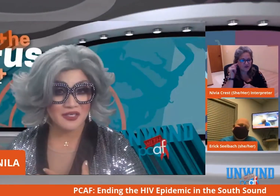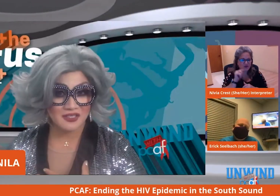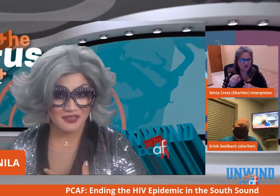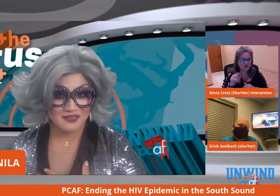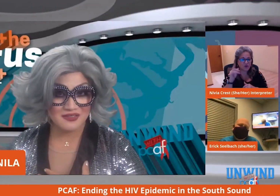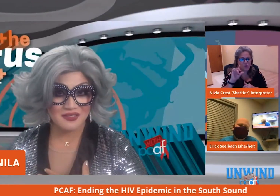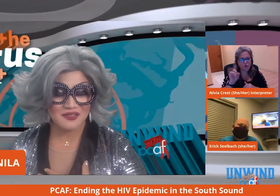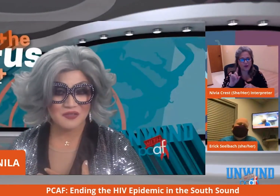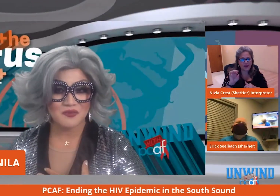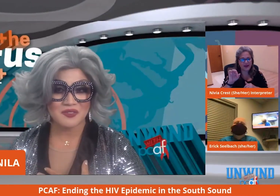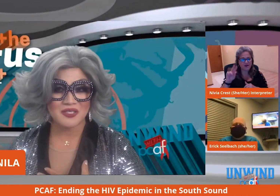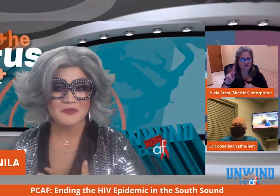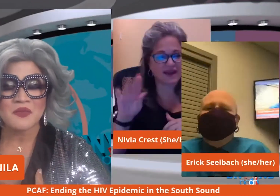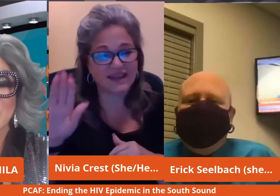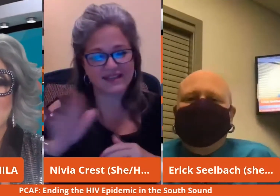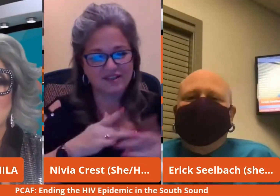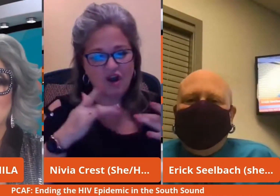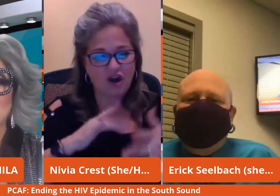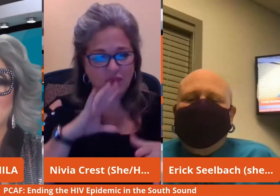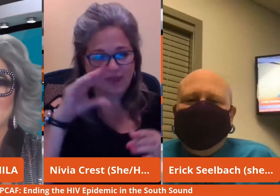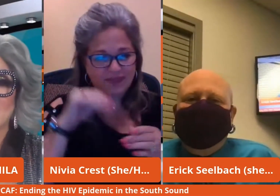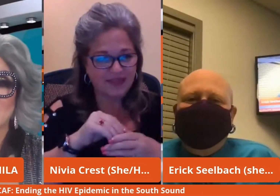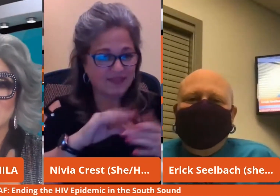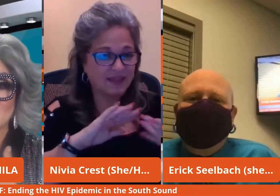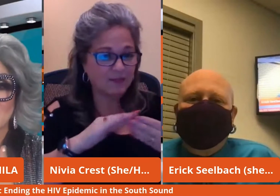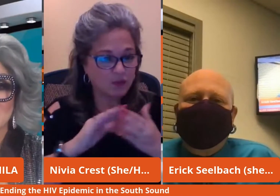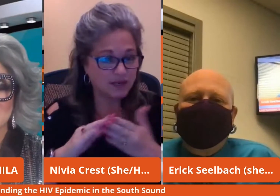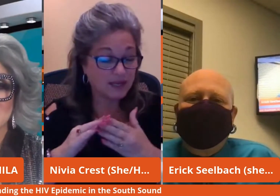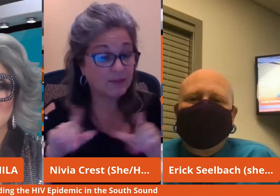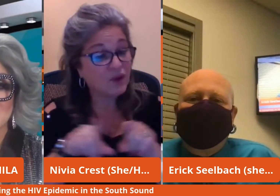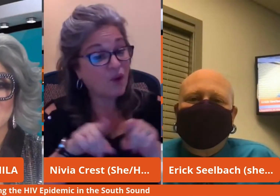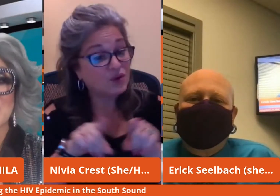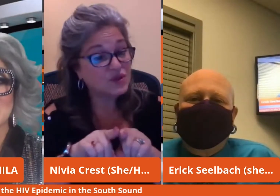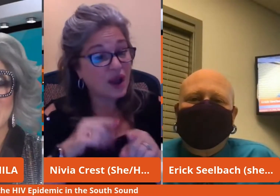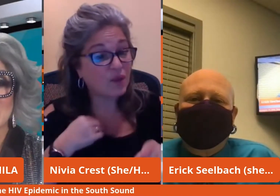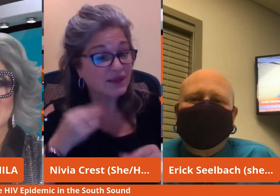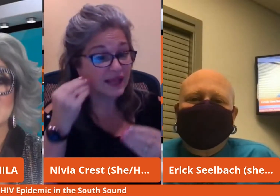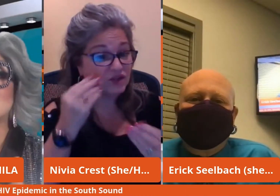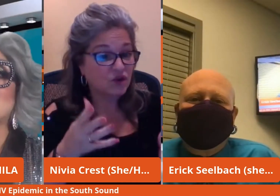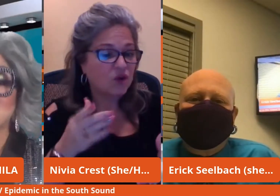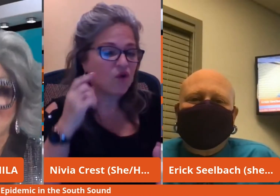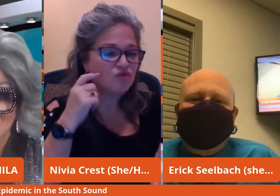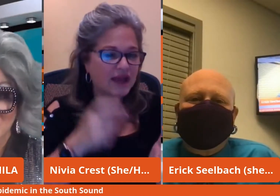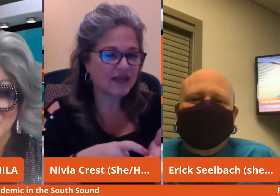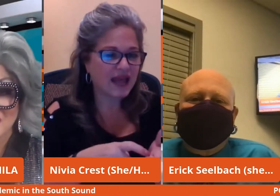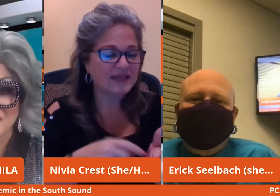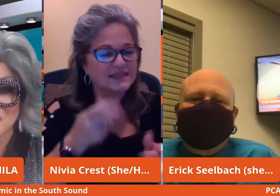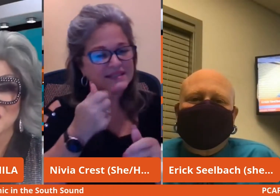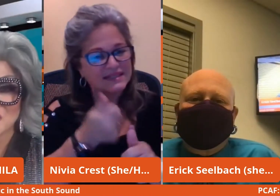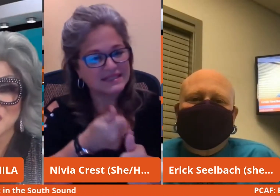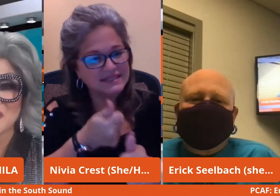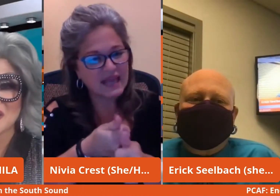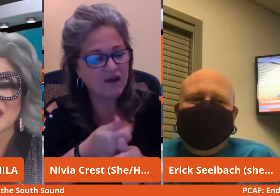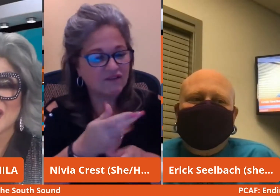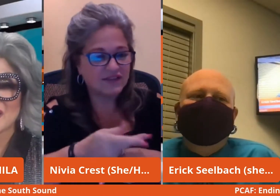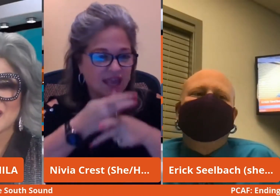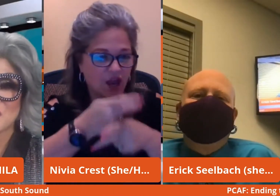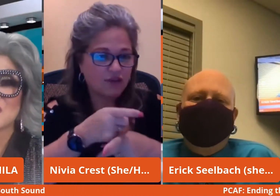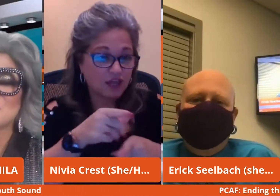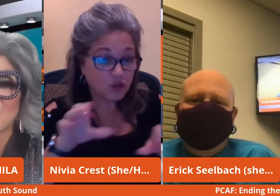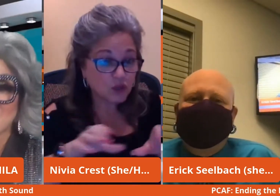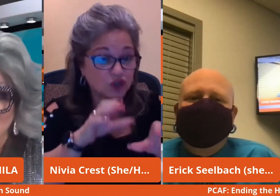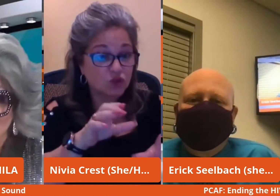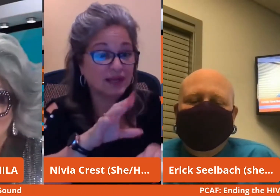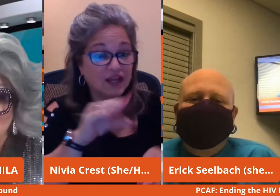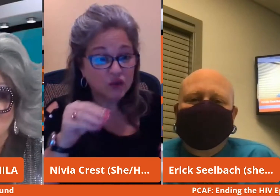Erick's heart is in the community. But I also want to also recognize the self-care that you are doing and that